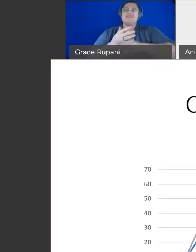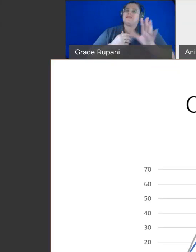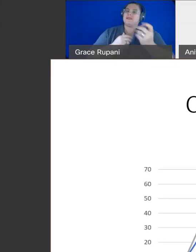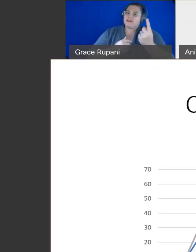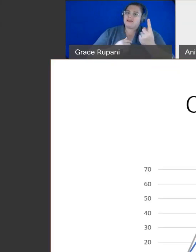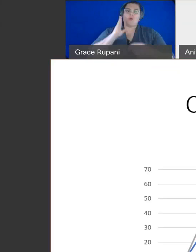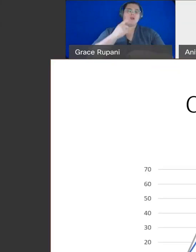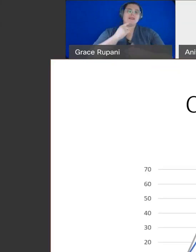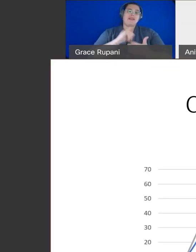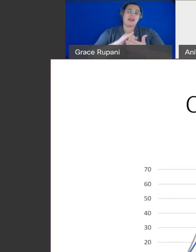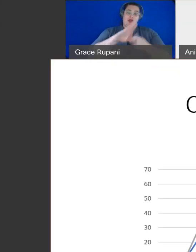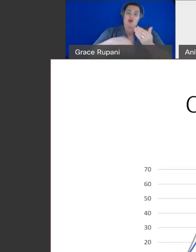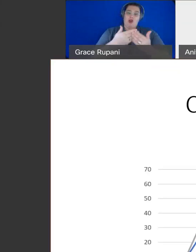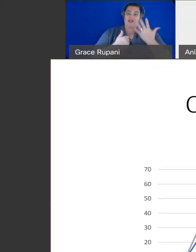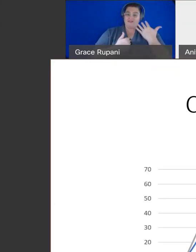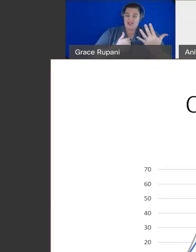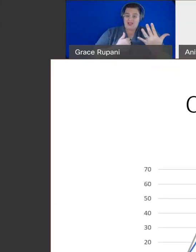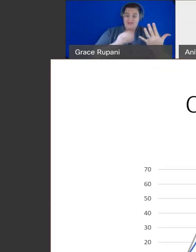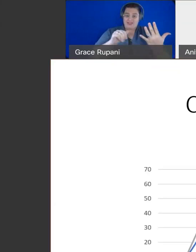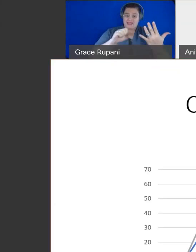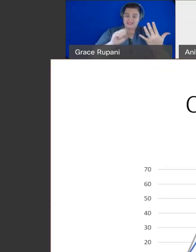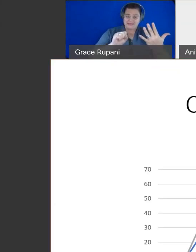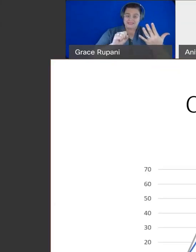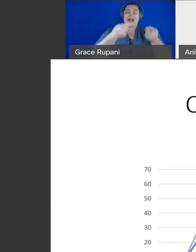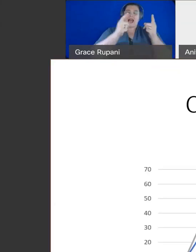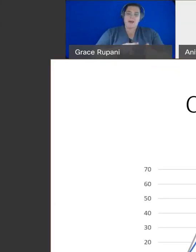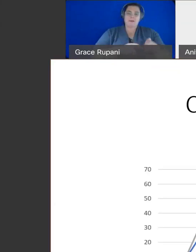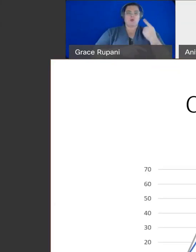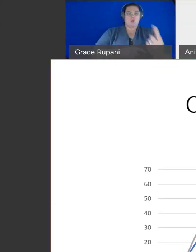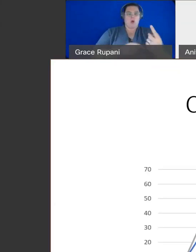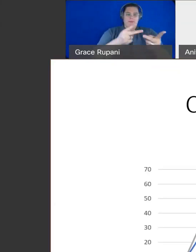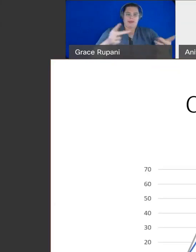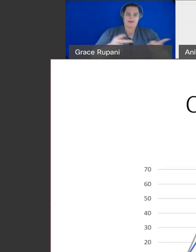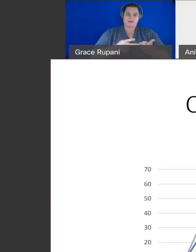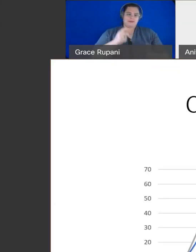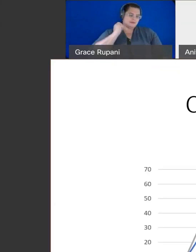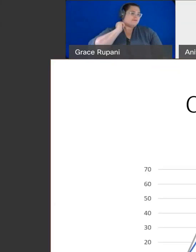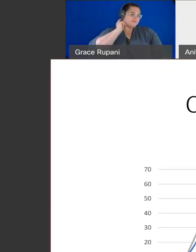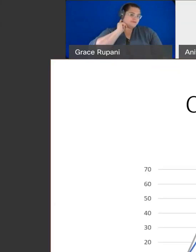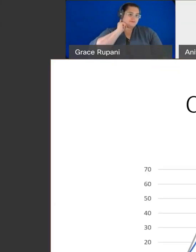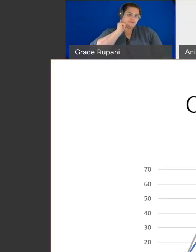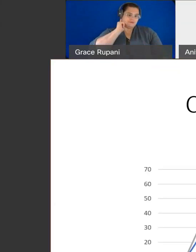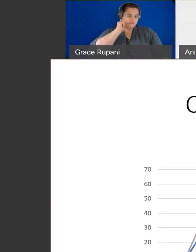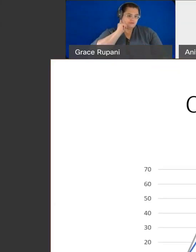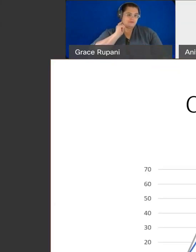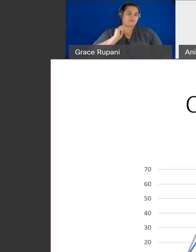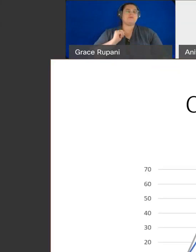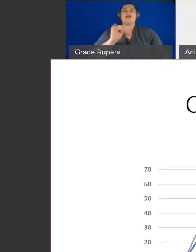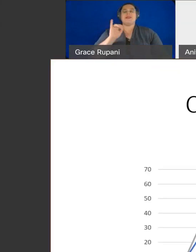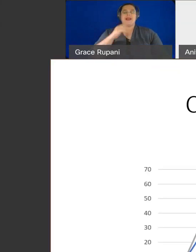this is one thing that we have seen in terms of our numbers in November, is that